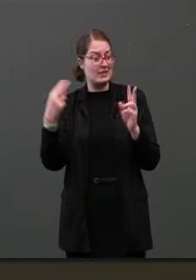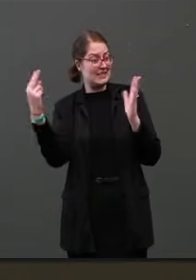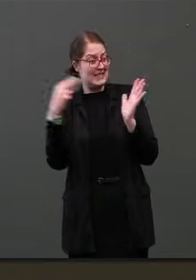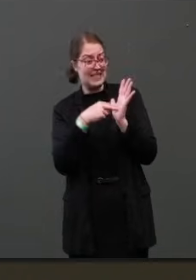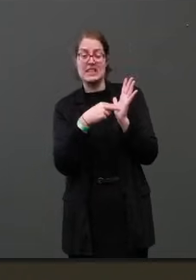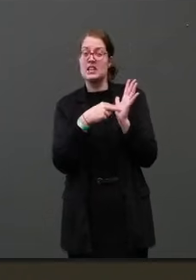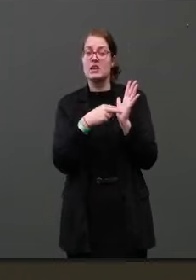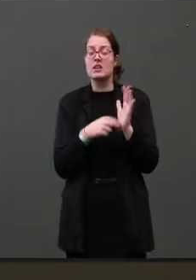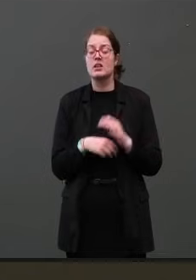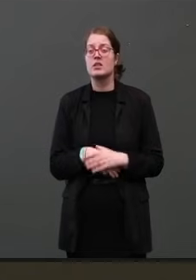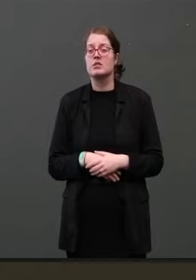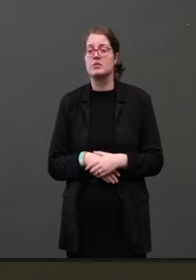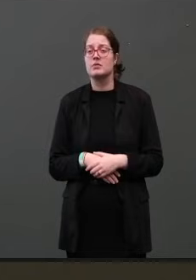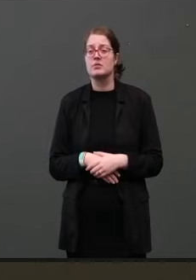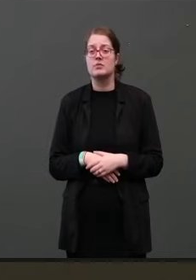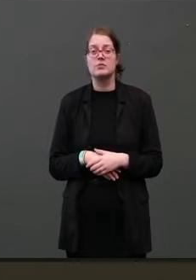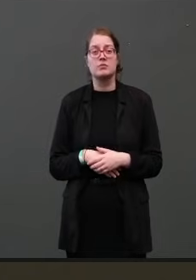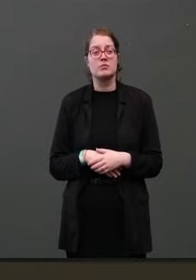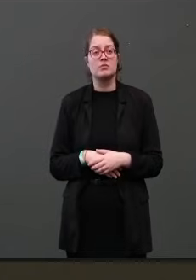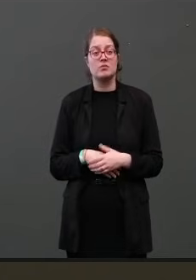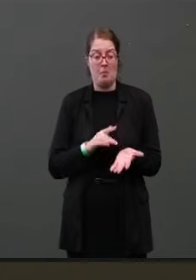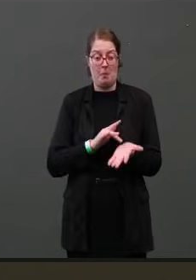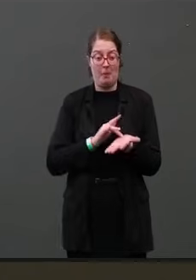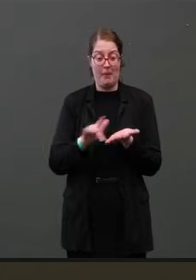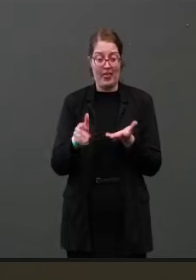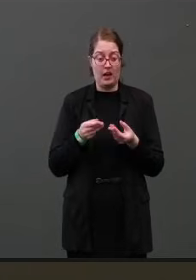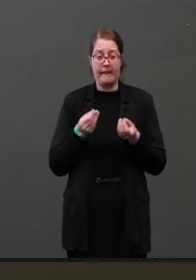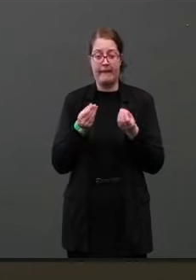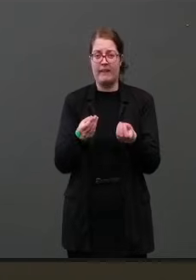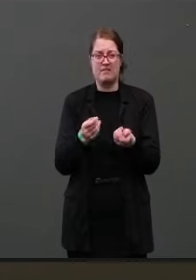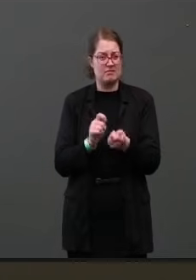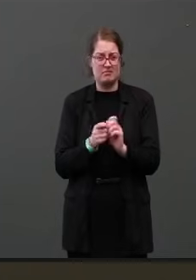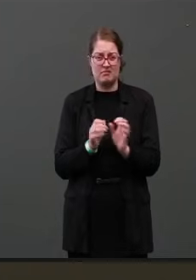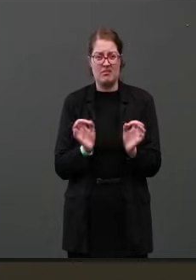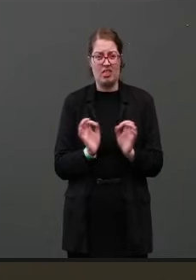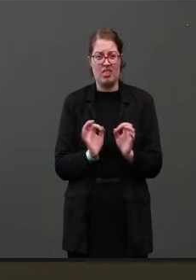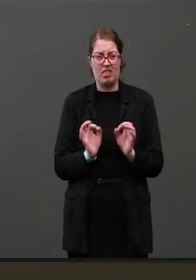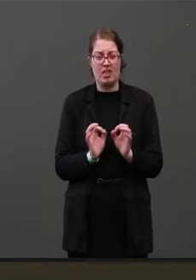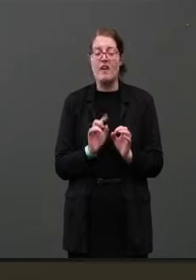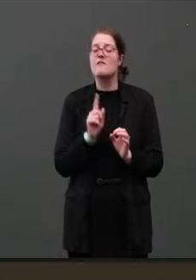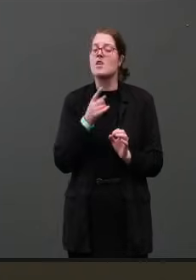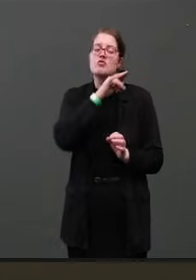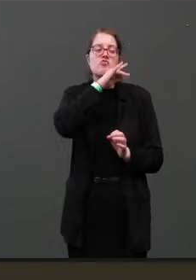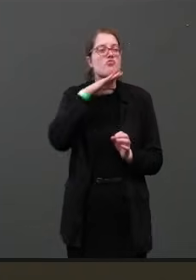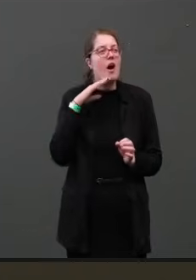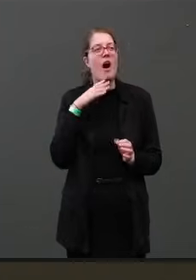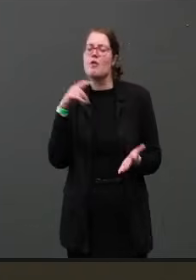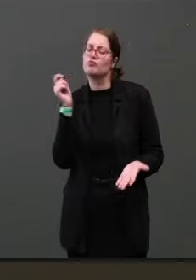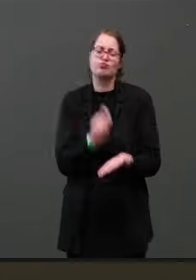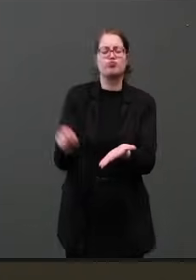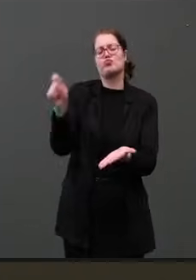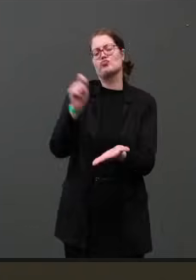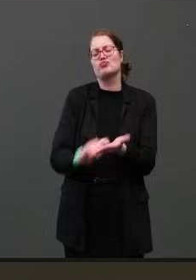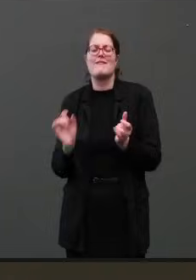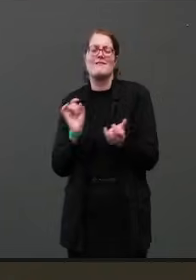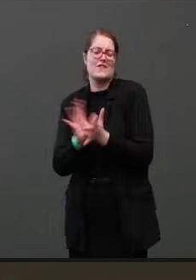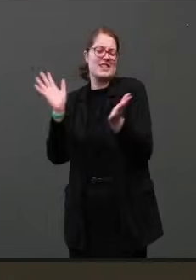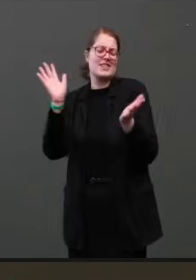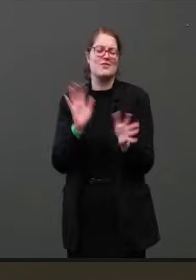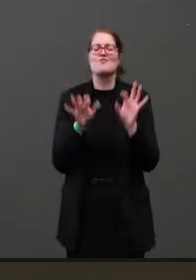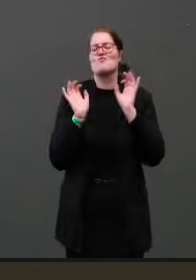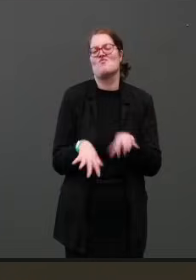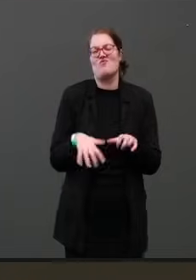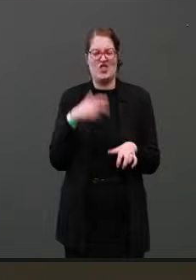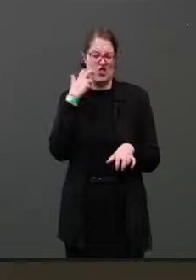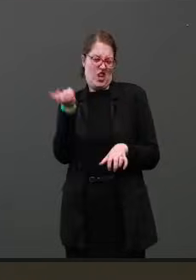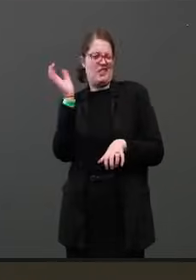can't rewrite a blank page. So write your first drafts with abandon and freedom, putting any old shit on the page,